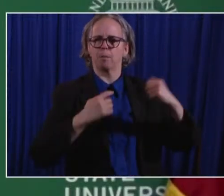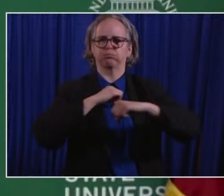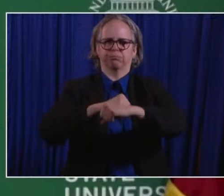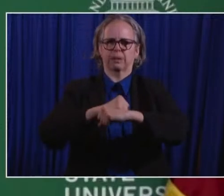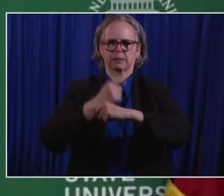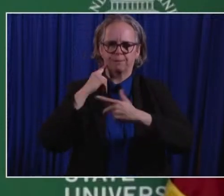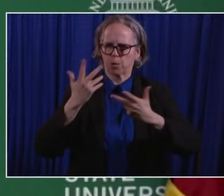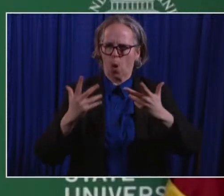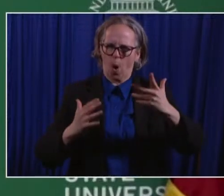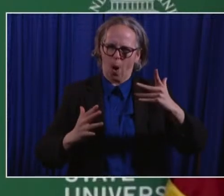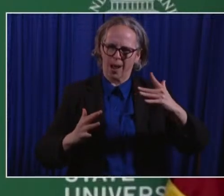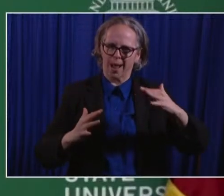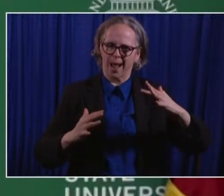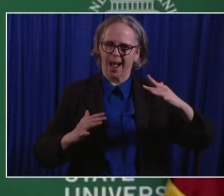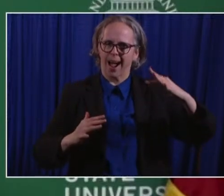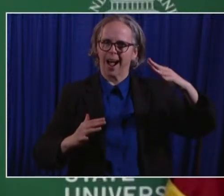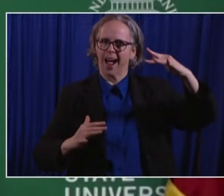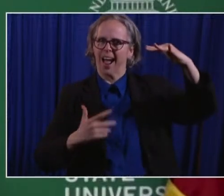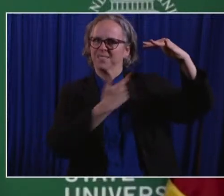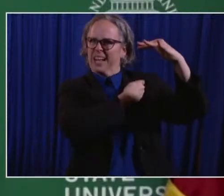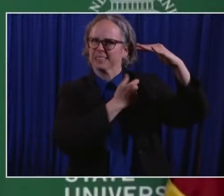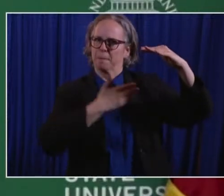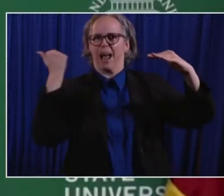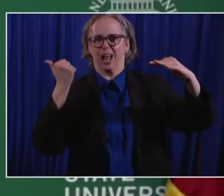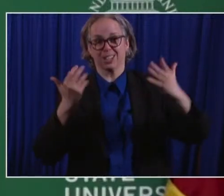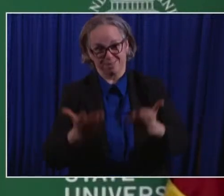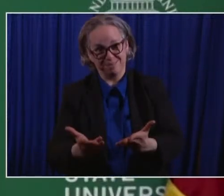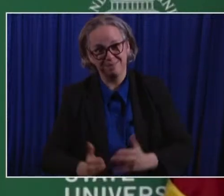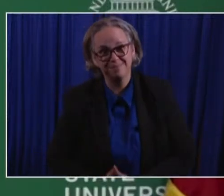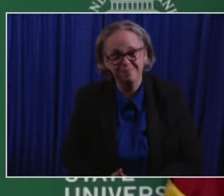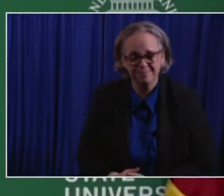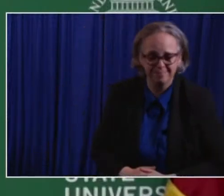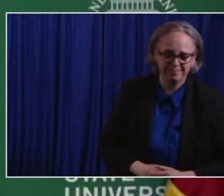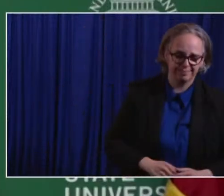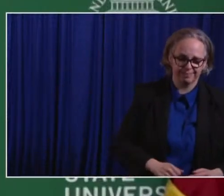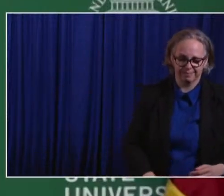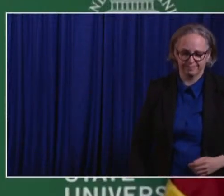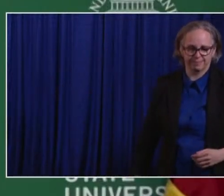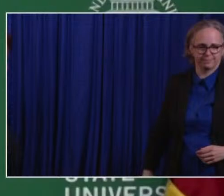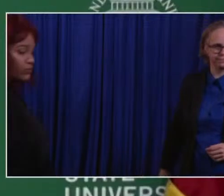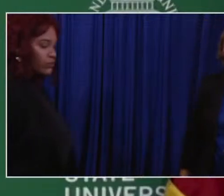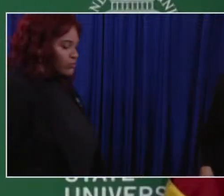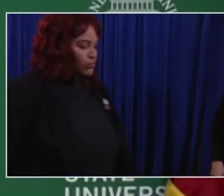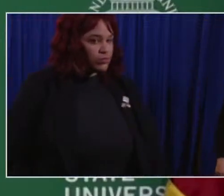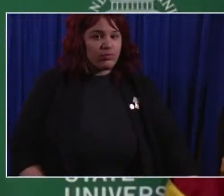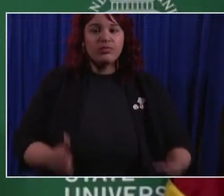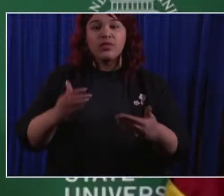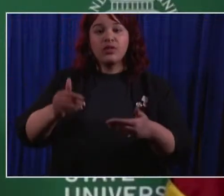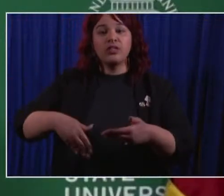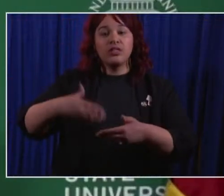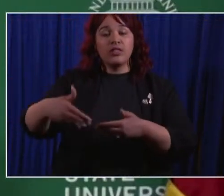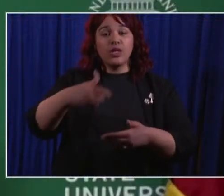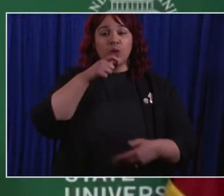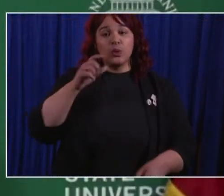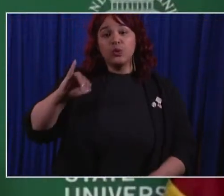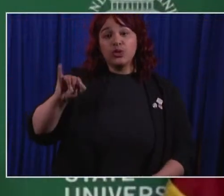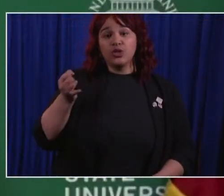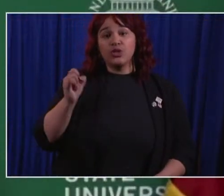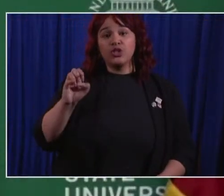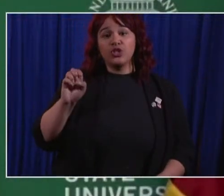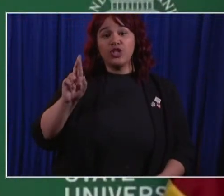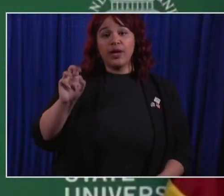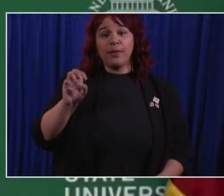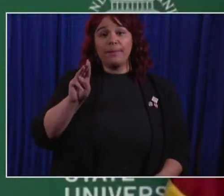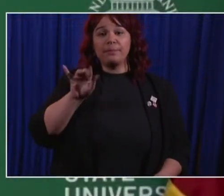Next question from the Wolstein Center is from Jordan Vanderberg at WEWS in Cleveland. Governor, I hope you're enjoying your stay in Cleveland